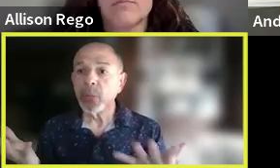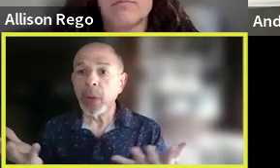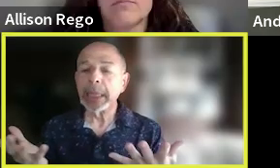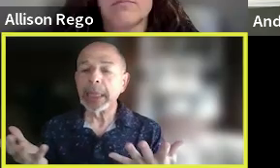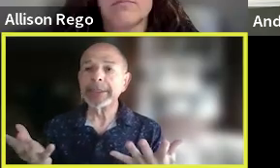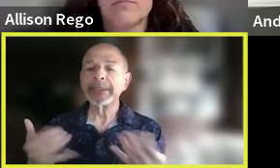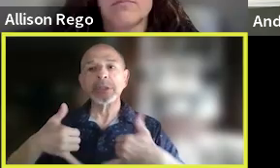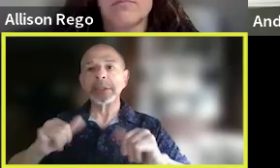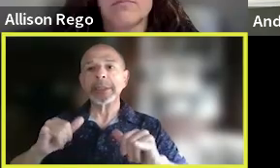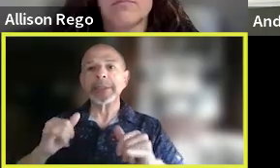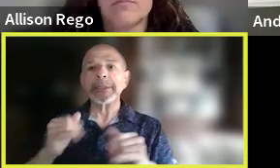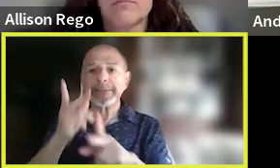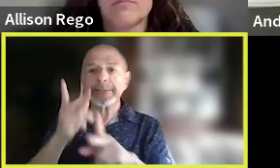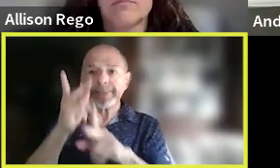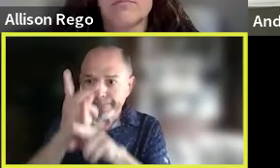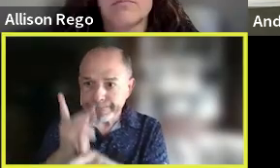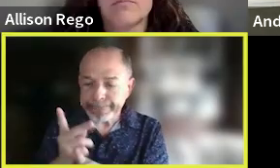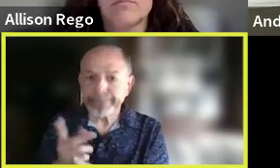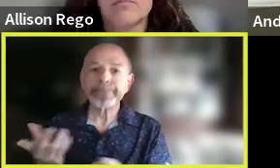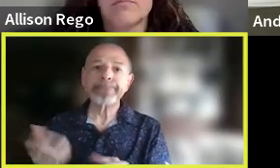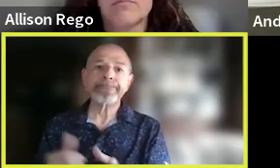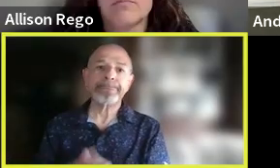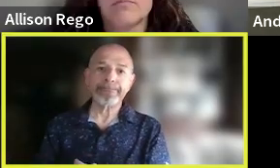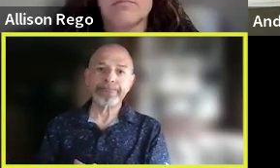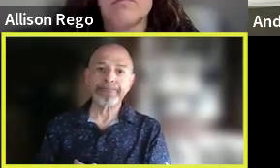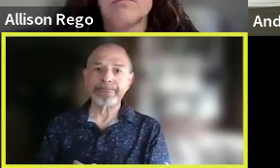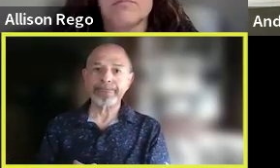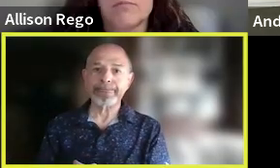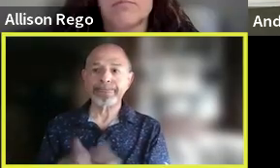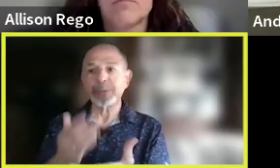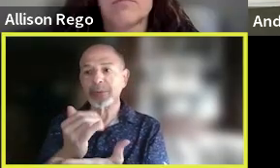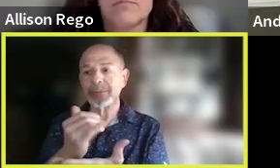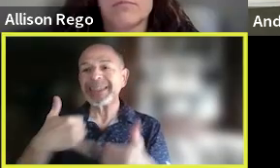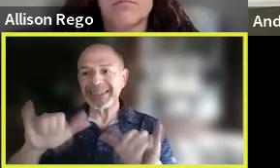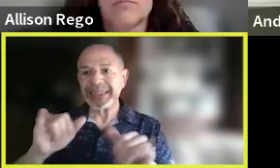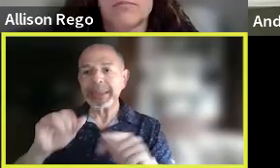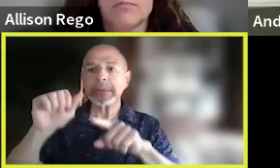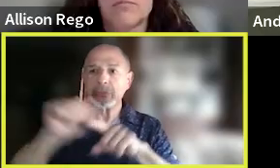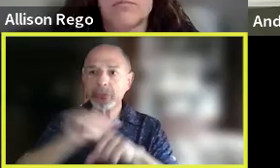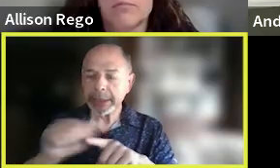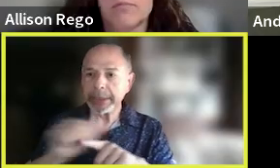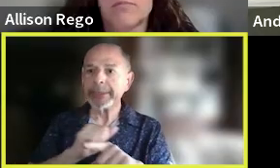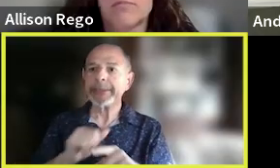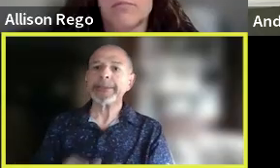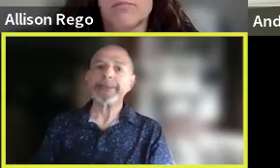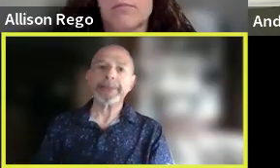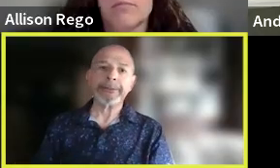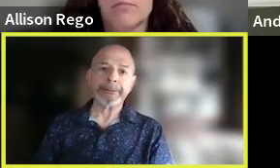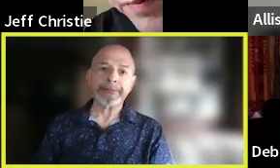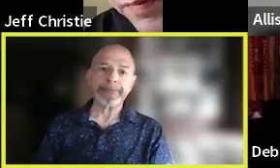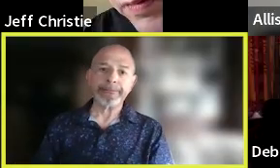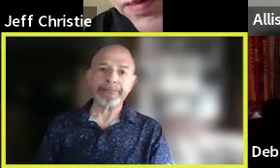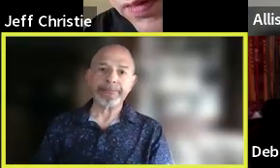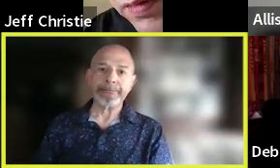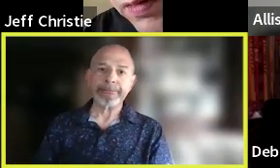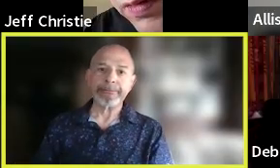we do have 3 peer mentors that have gone through the training. So, but that's all the information that I can share at the